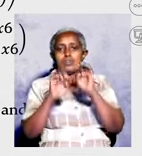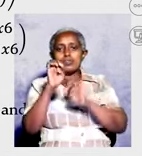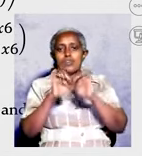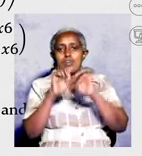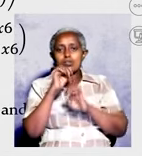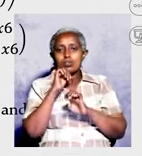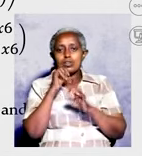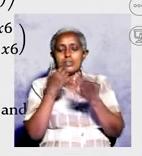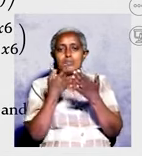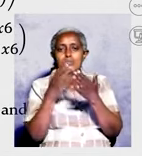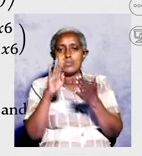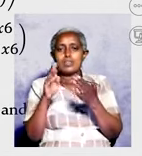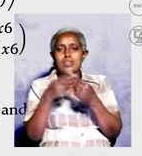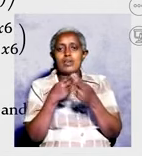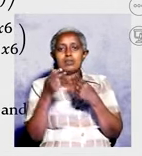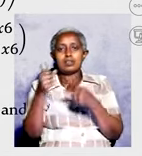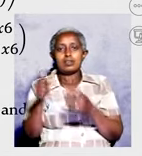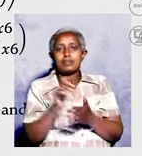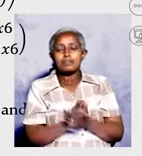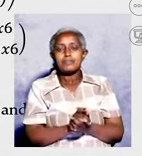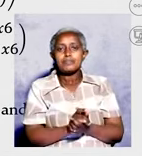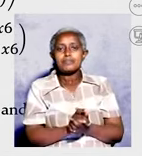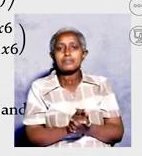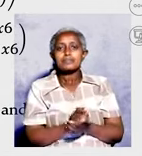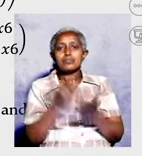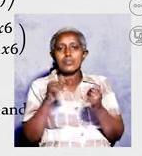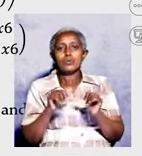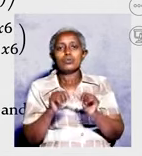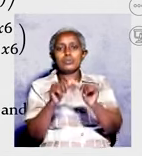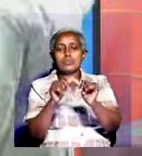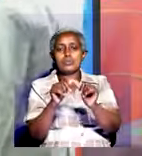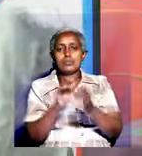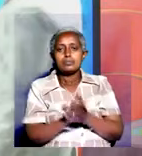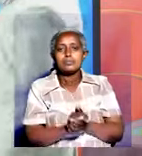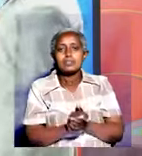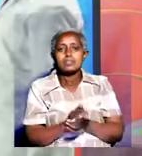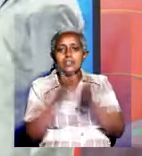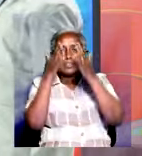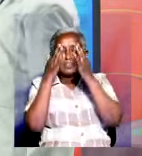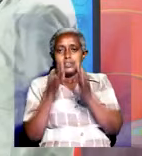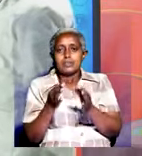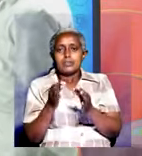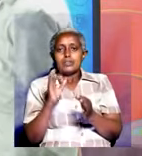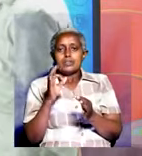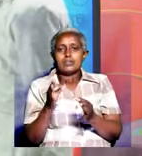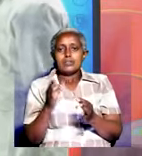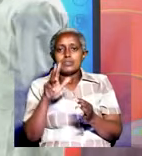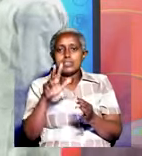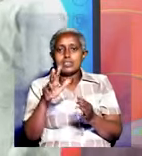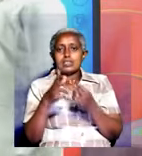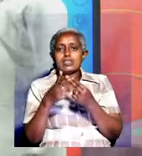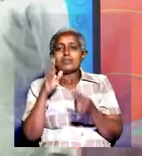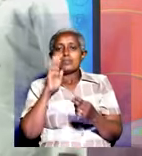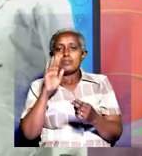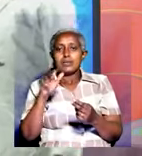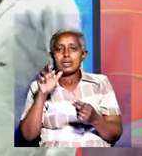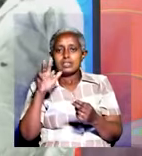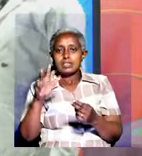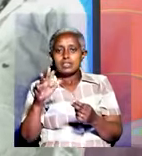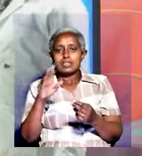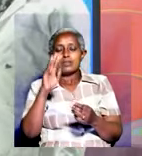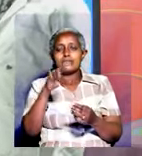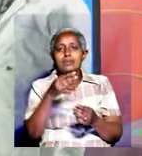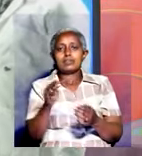evaluate B times A. Now let's continue. Determinants of 3 by 3